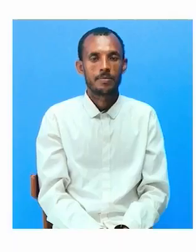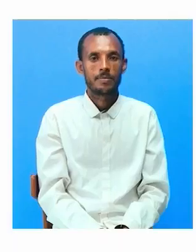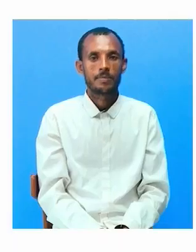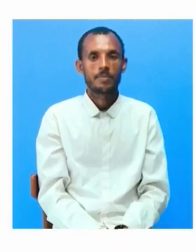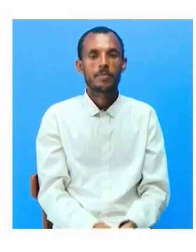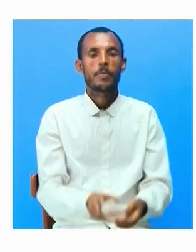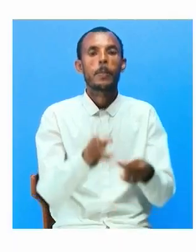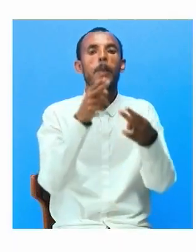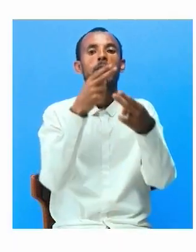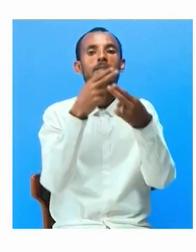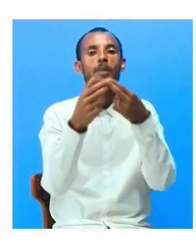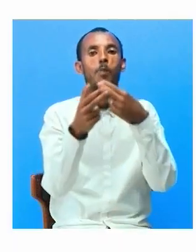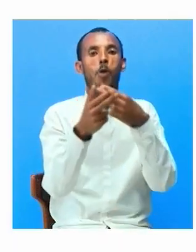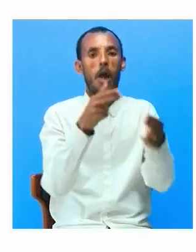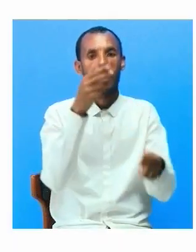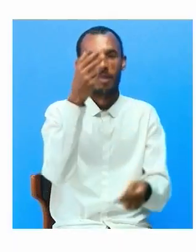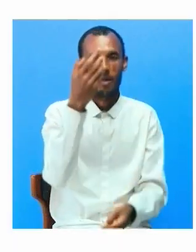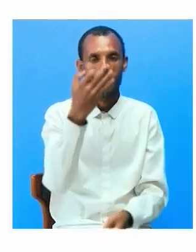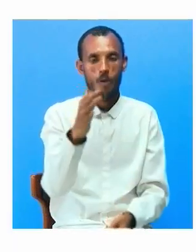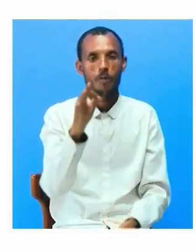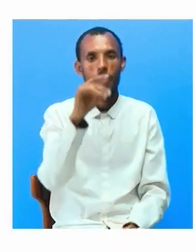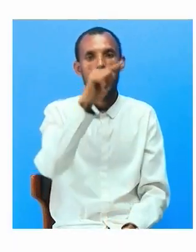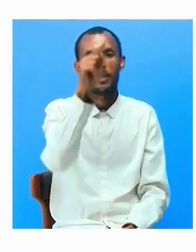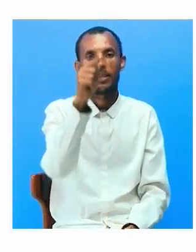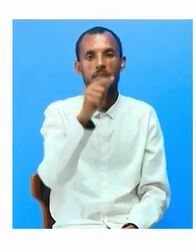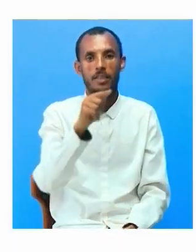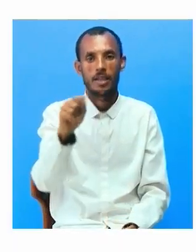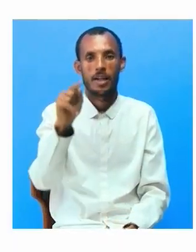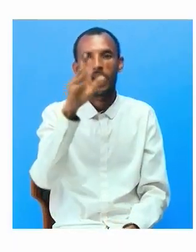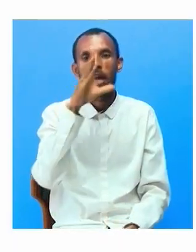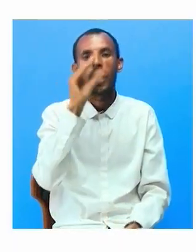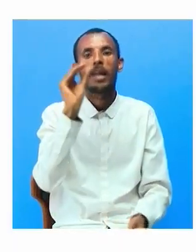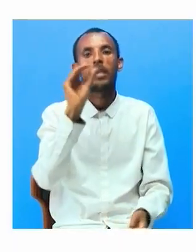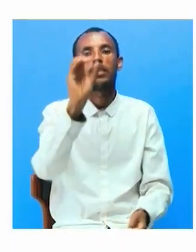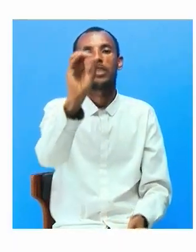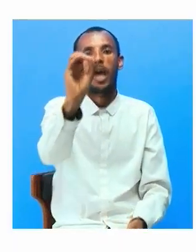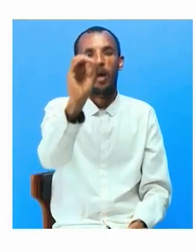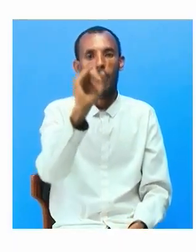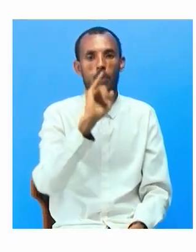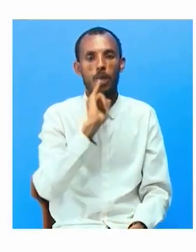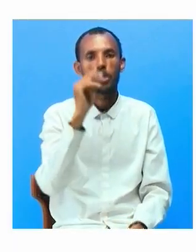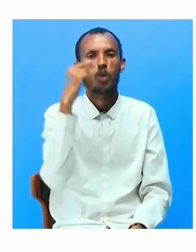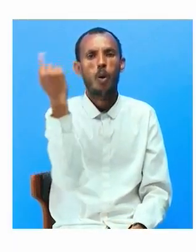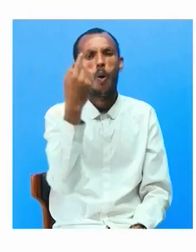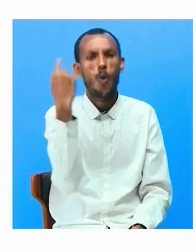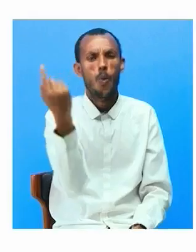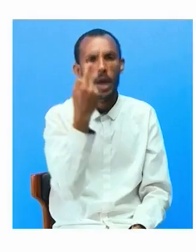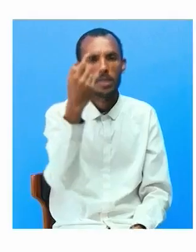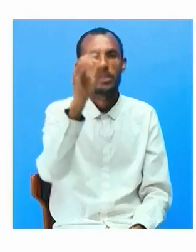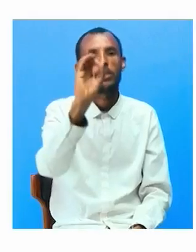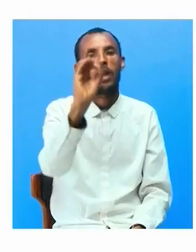the product of an integer and 0 is always 0. The product of